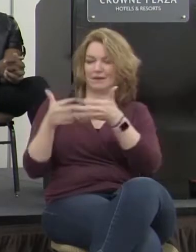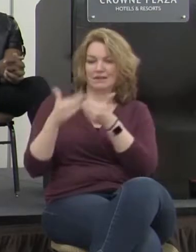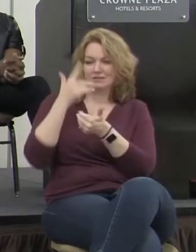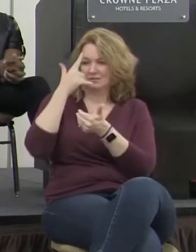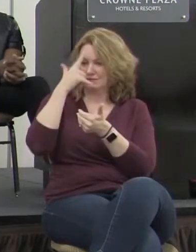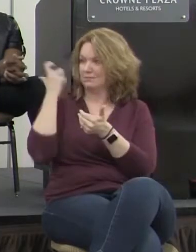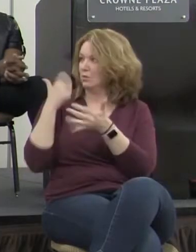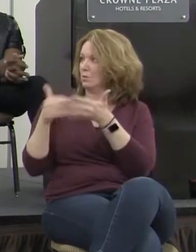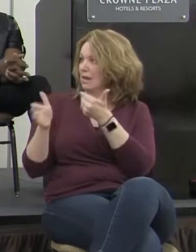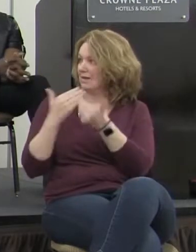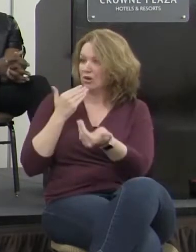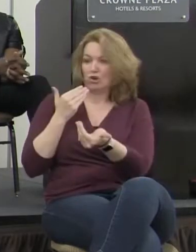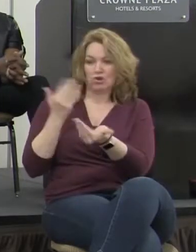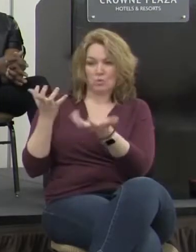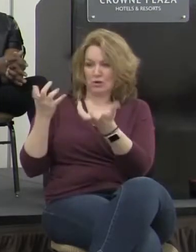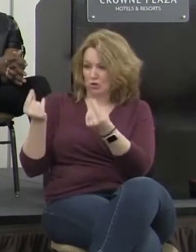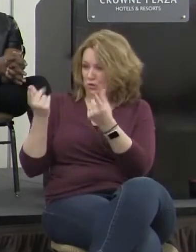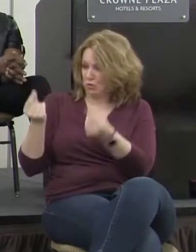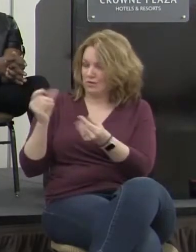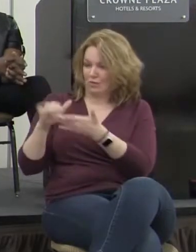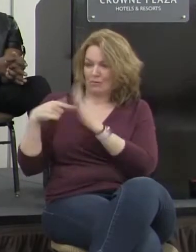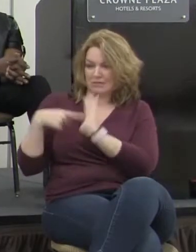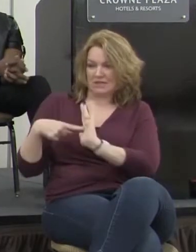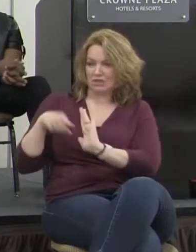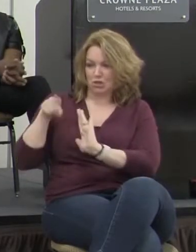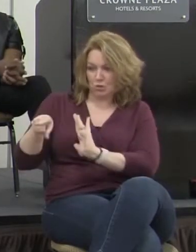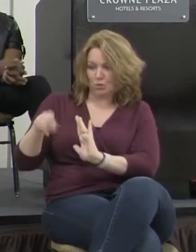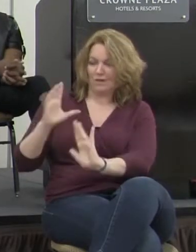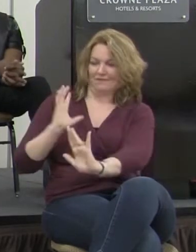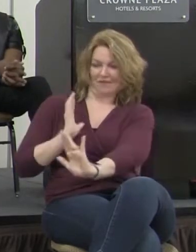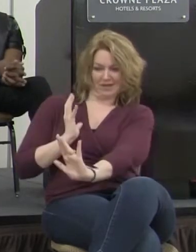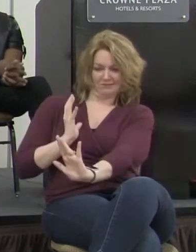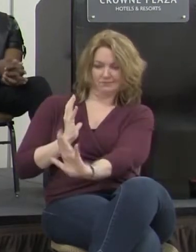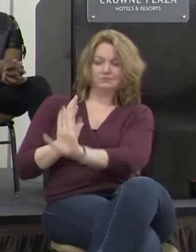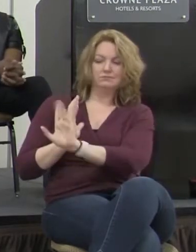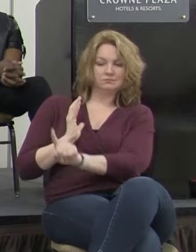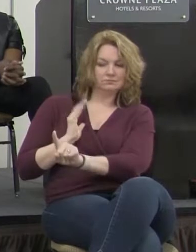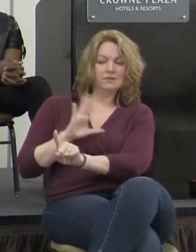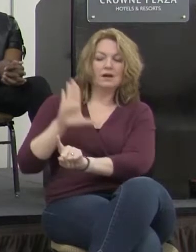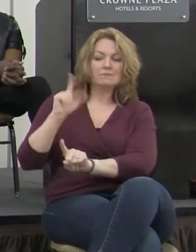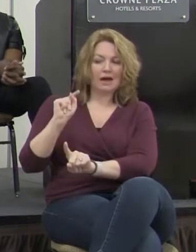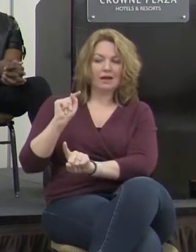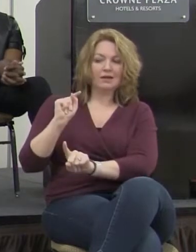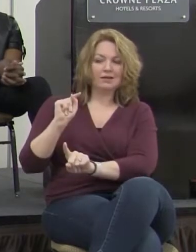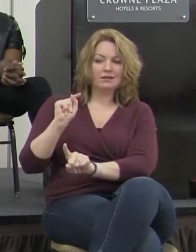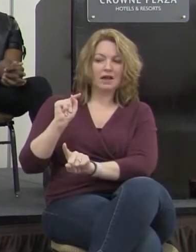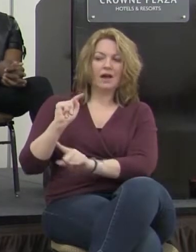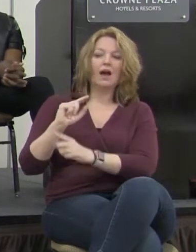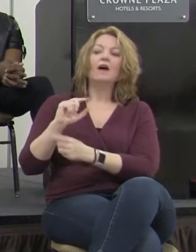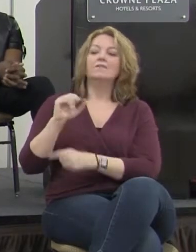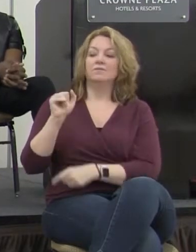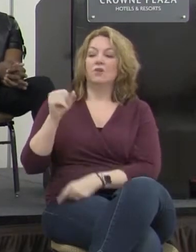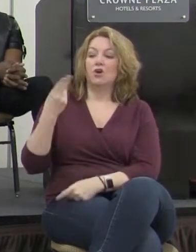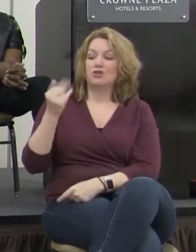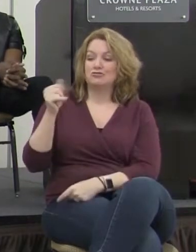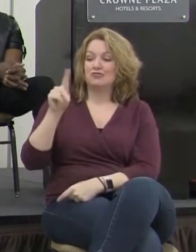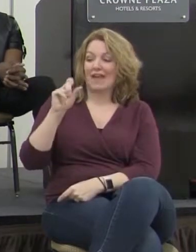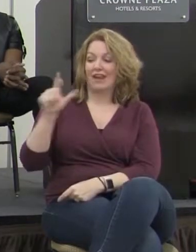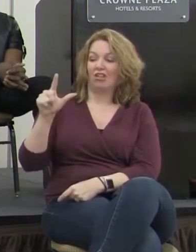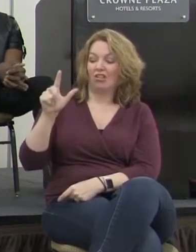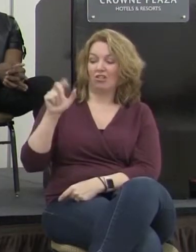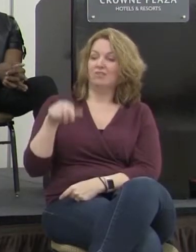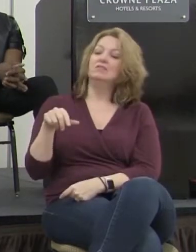whatever fantasy it is that represents. It's that the issue of chattel slavery was played as a